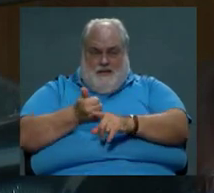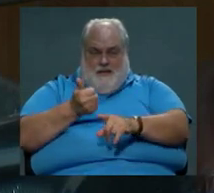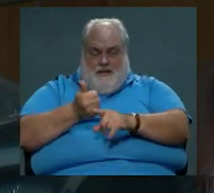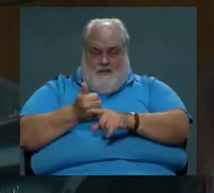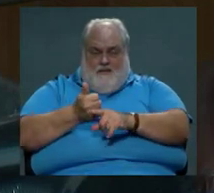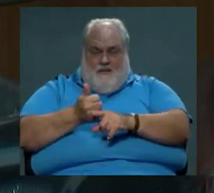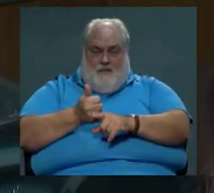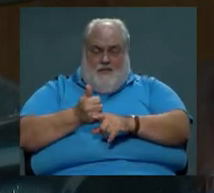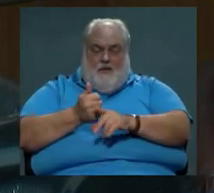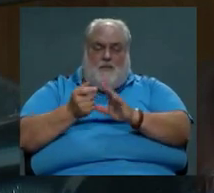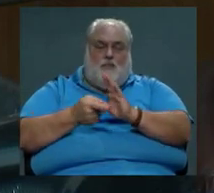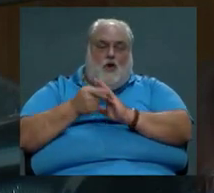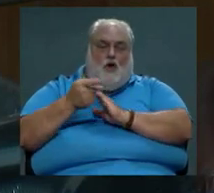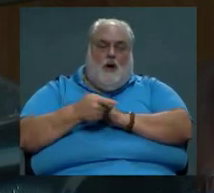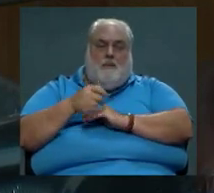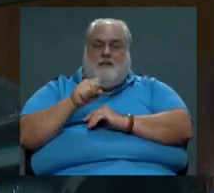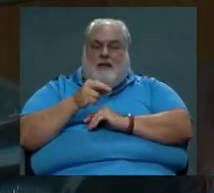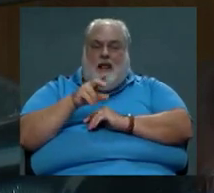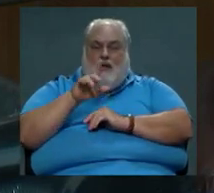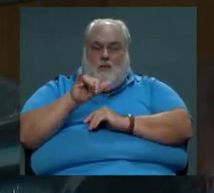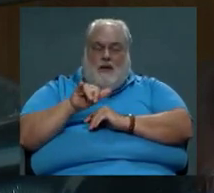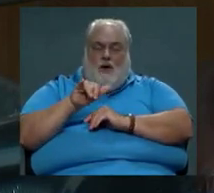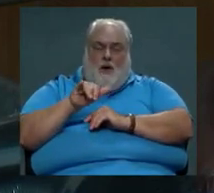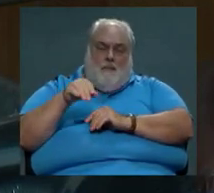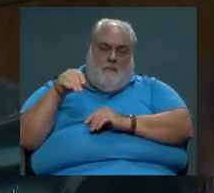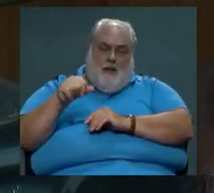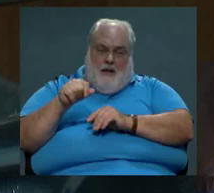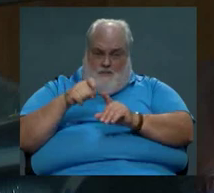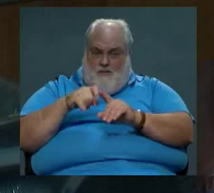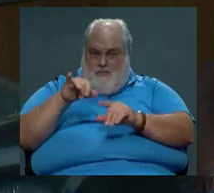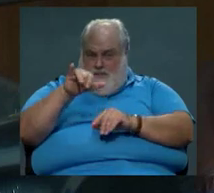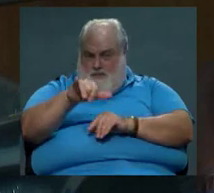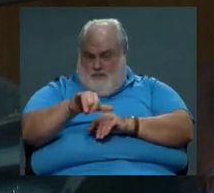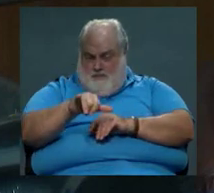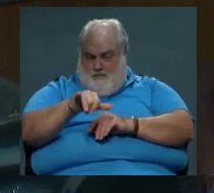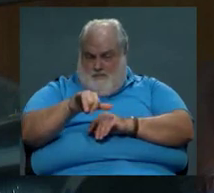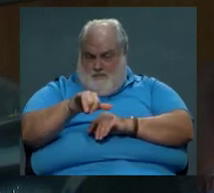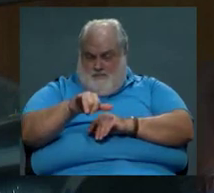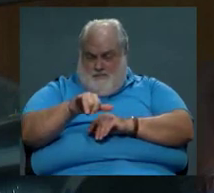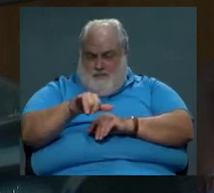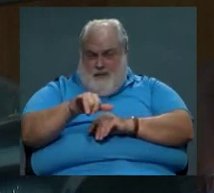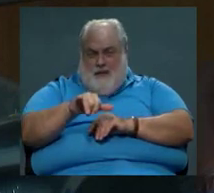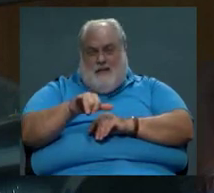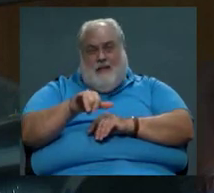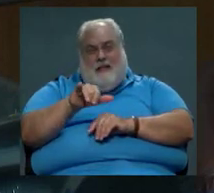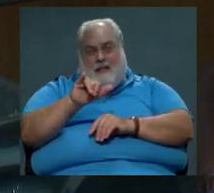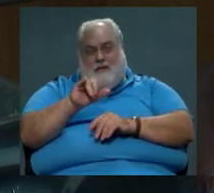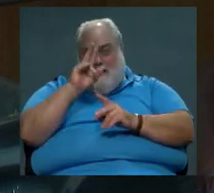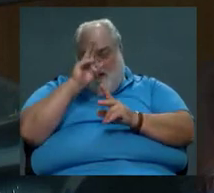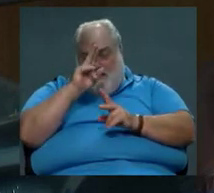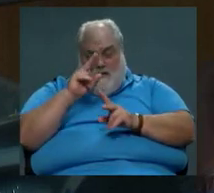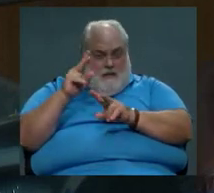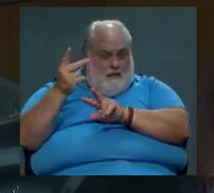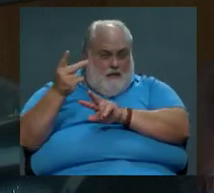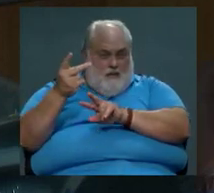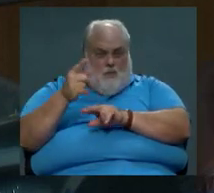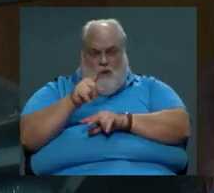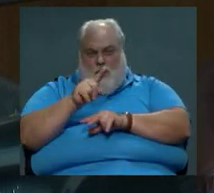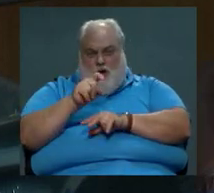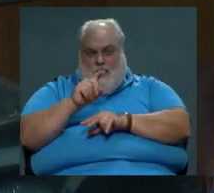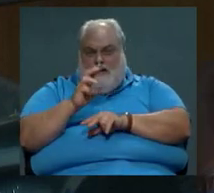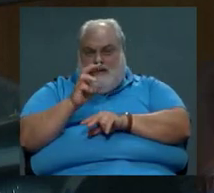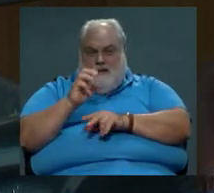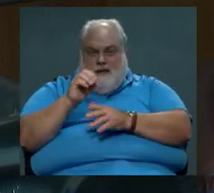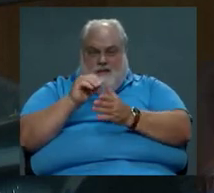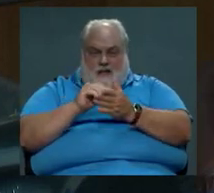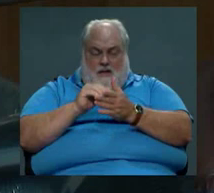salaries are for staff are paid out of that. So it and I think that was probably the misnomer in this. The $160,000